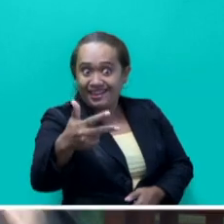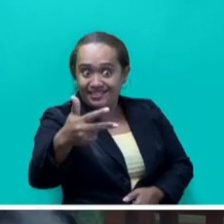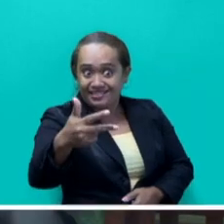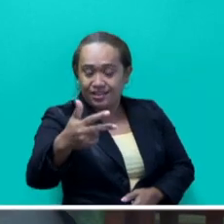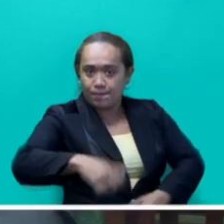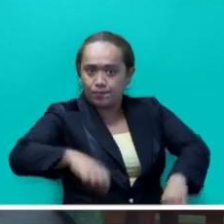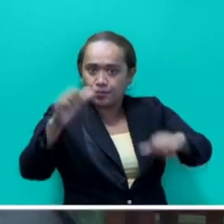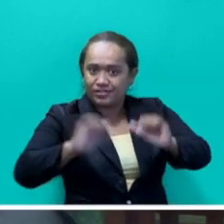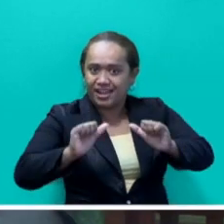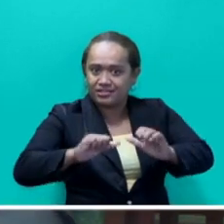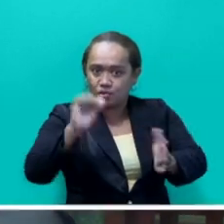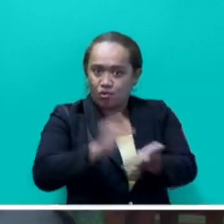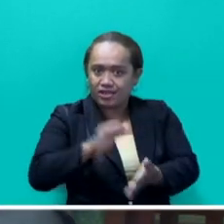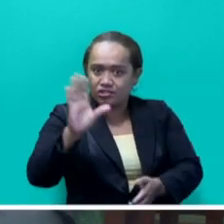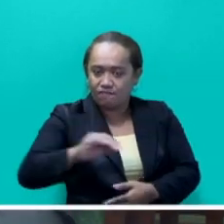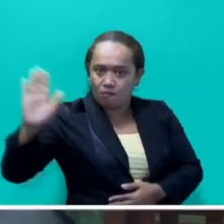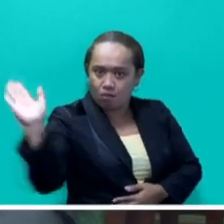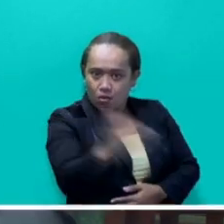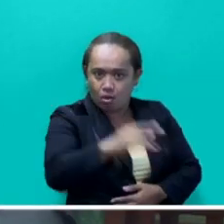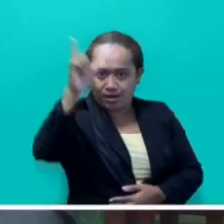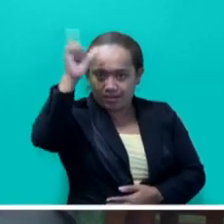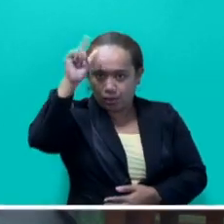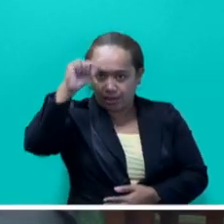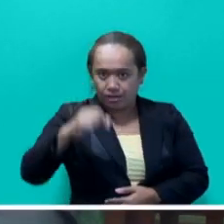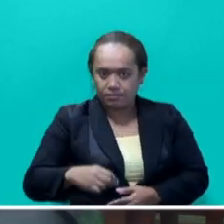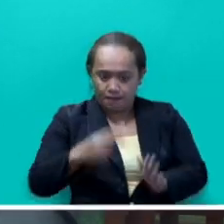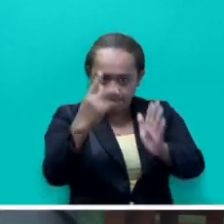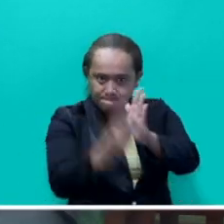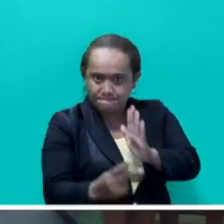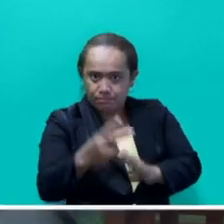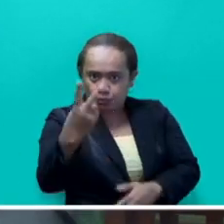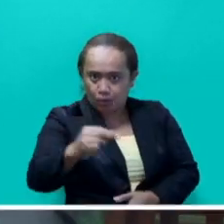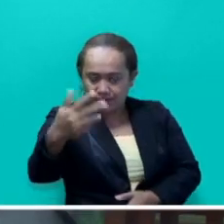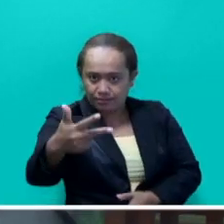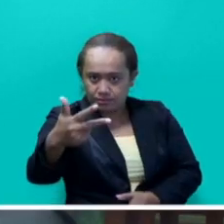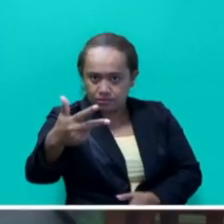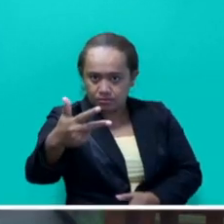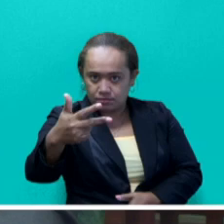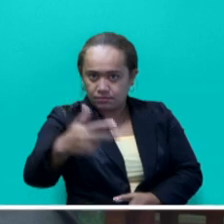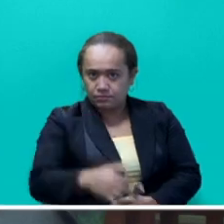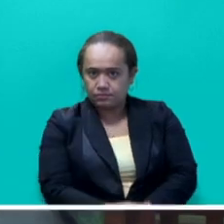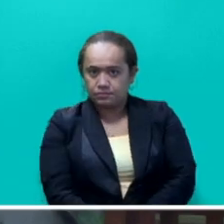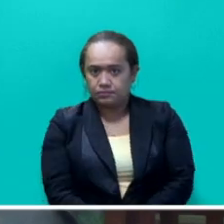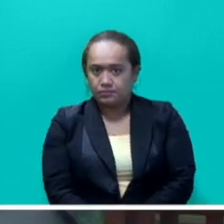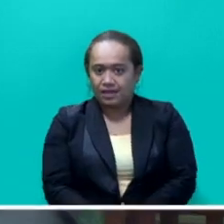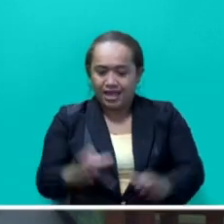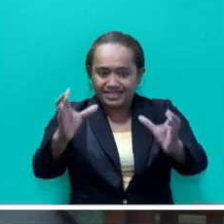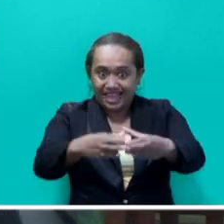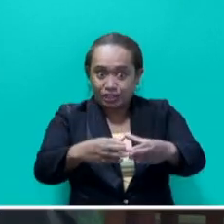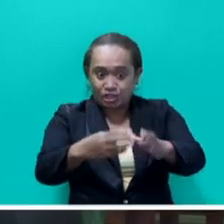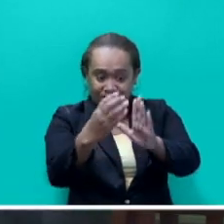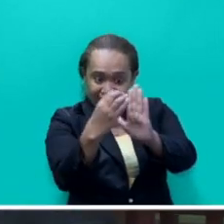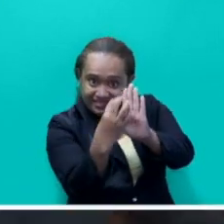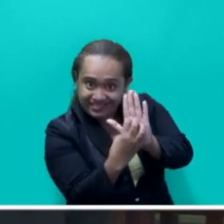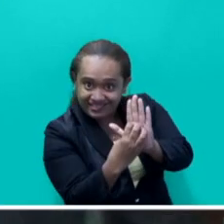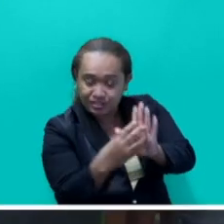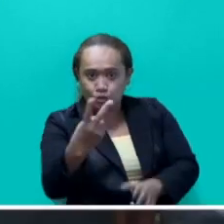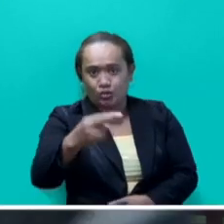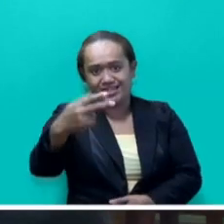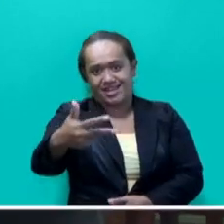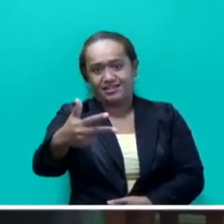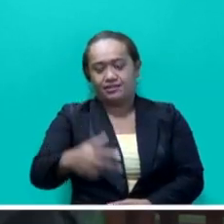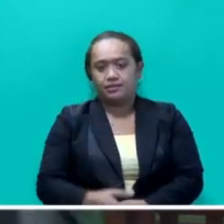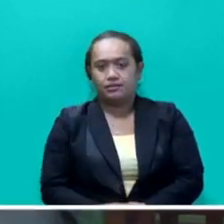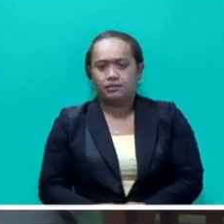every Itoke. Section 28. Mr. Speaker, sir. So it's not just a lack of